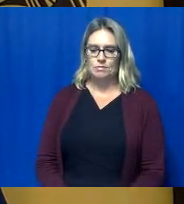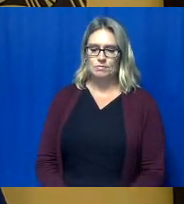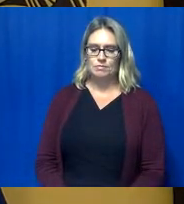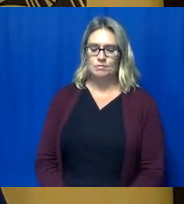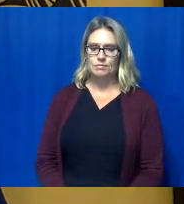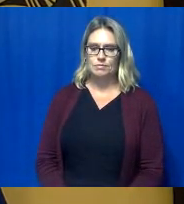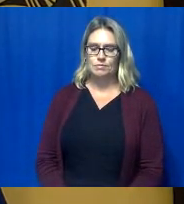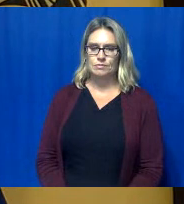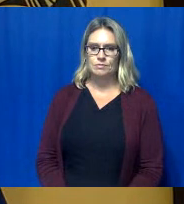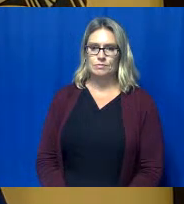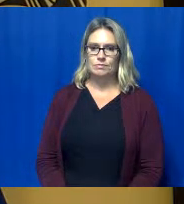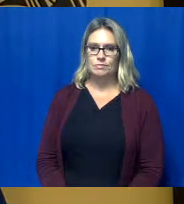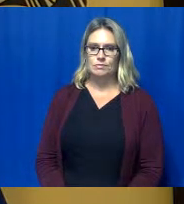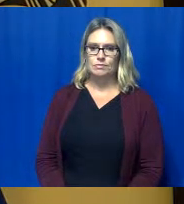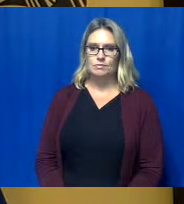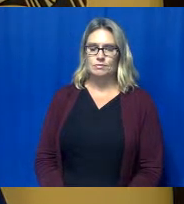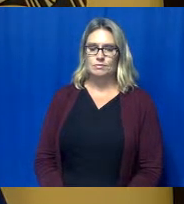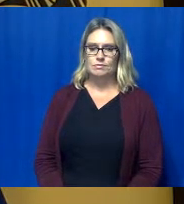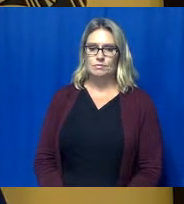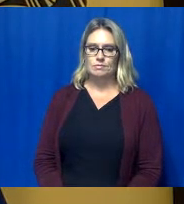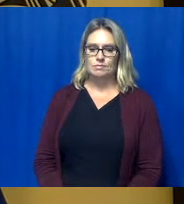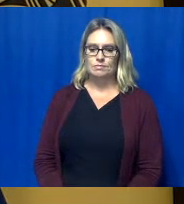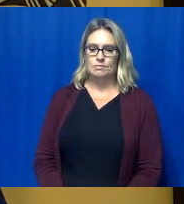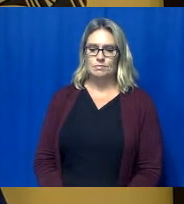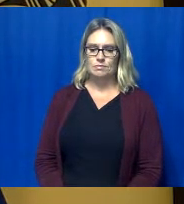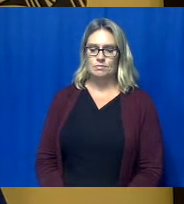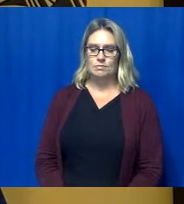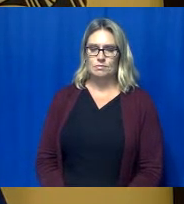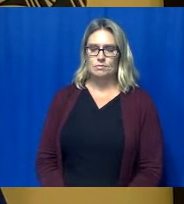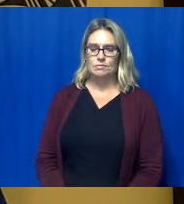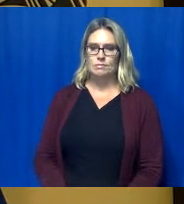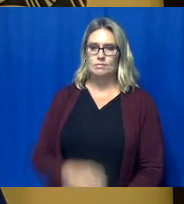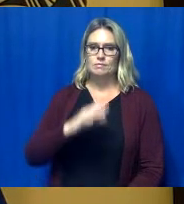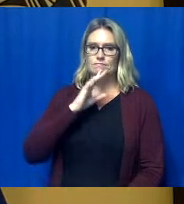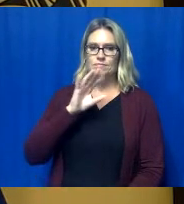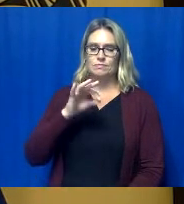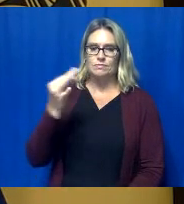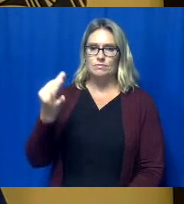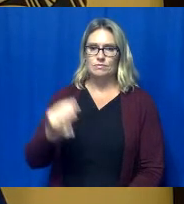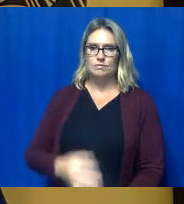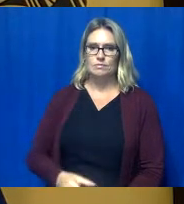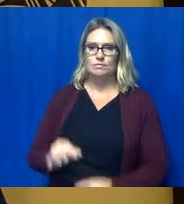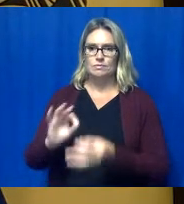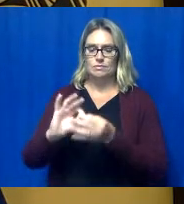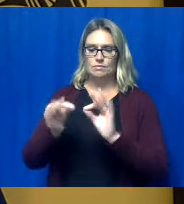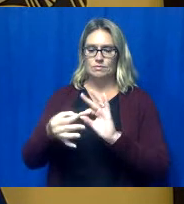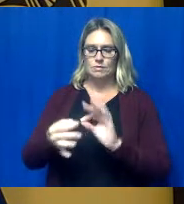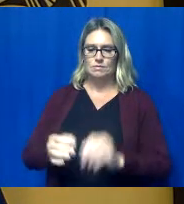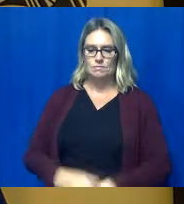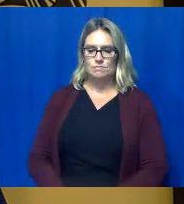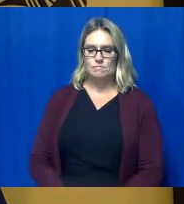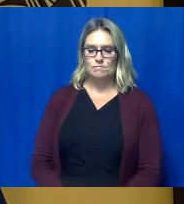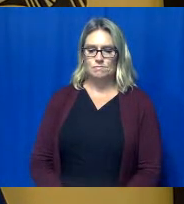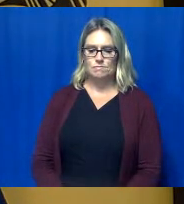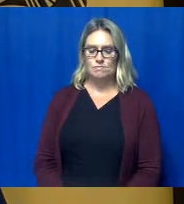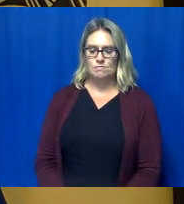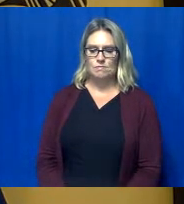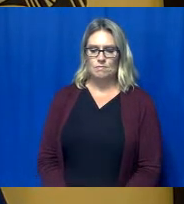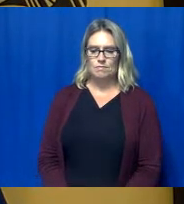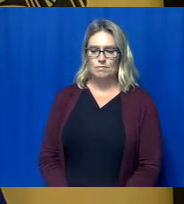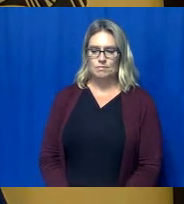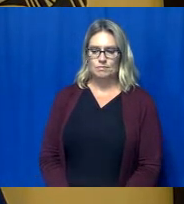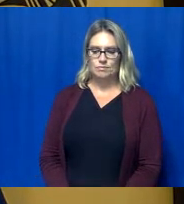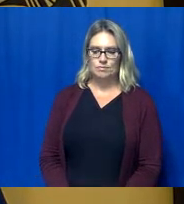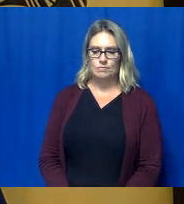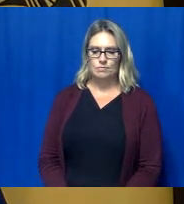que 3 autres personnes du Nouveau-Brunswick sont décédées. I must now announce that